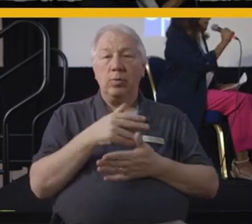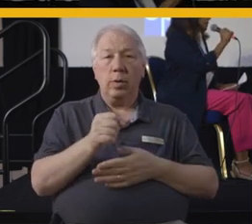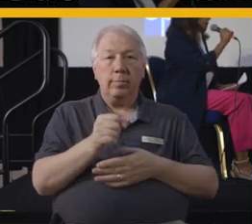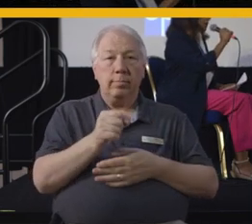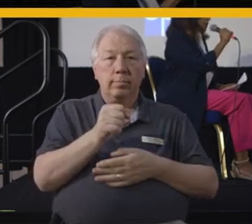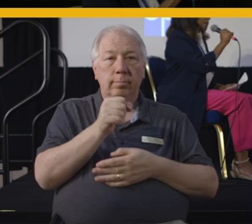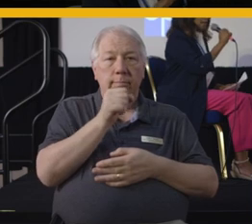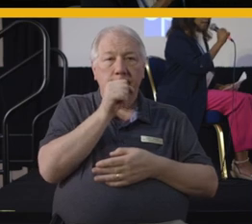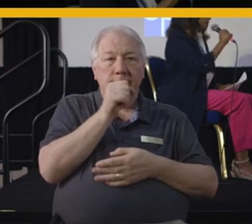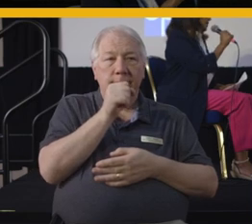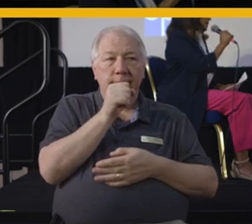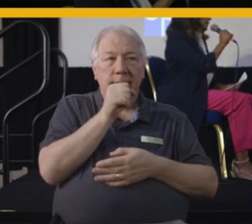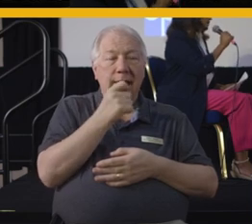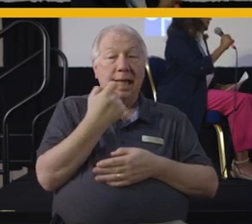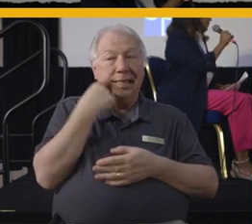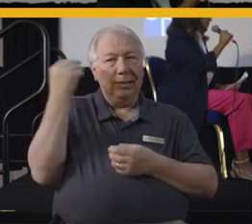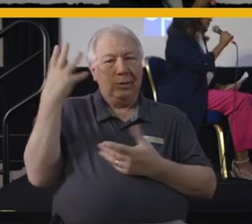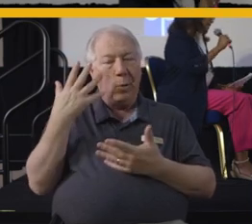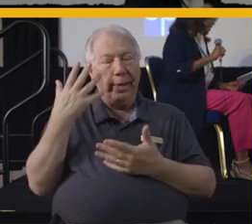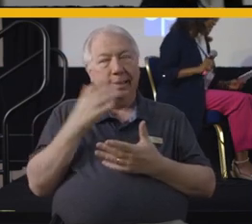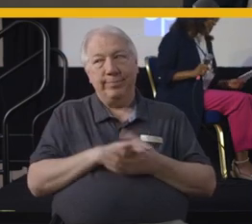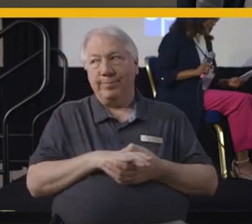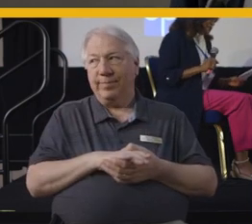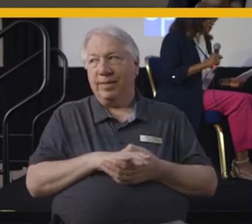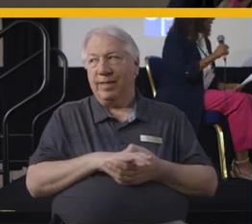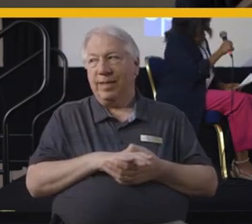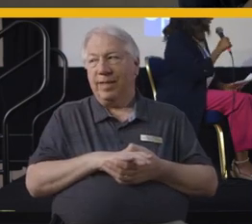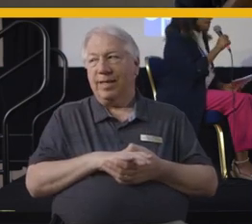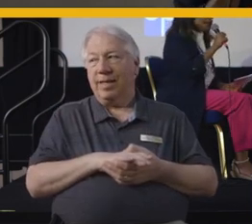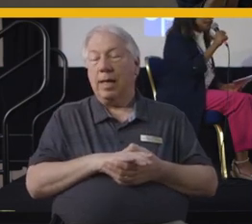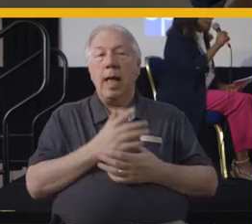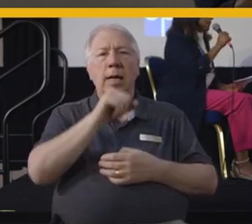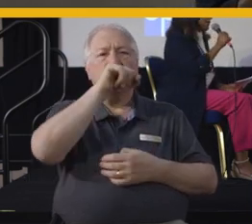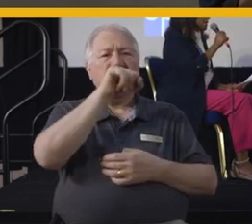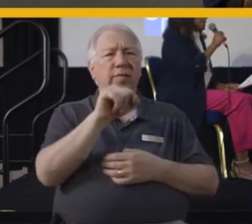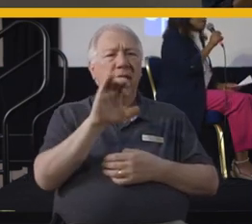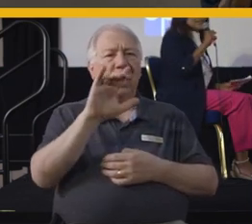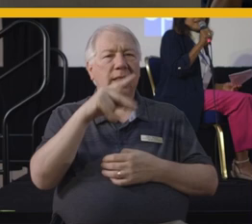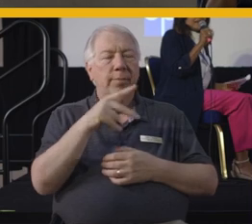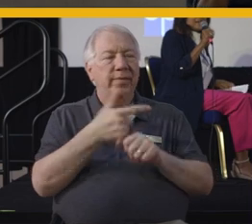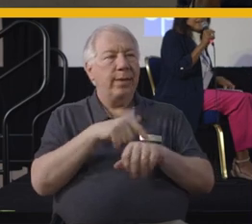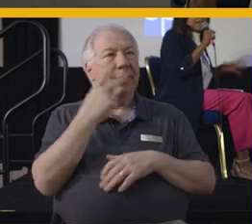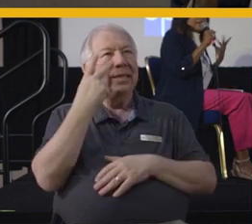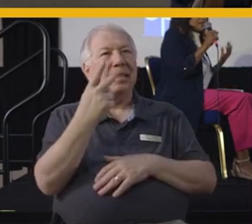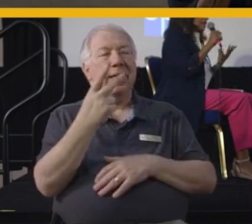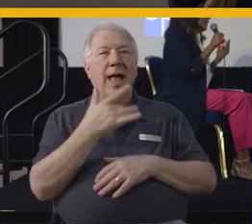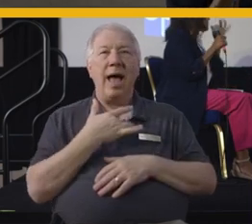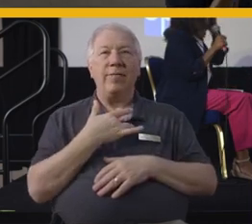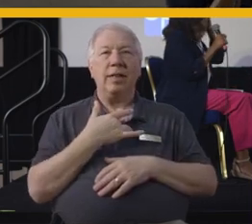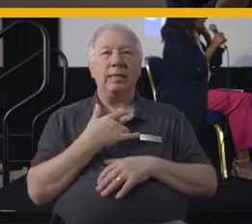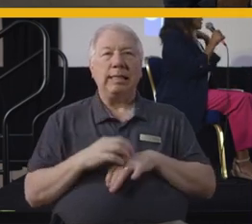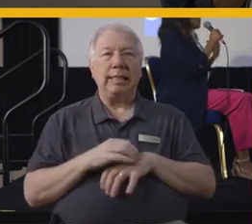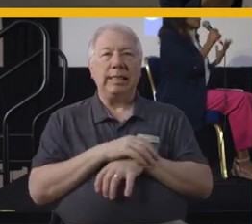up to our mouths because I've just been told, so I'm sharing. I love that clip. Every time I watch it, I feel like I get all